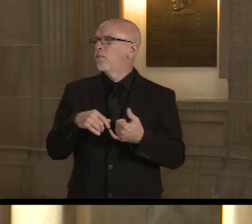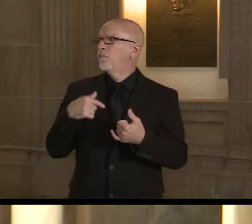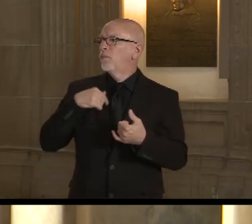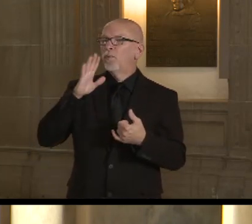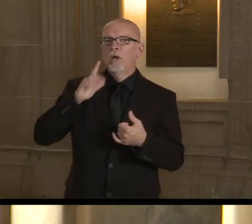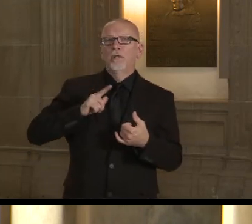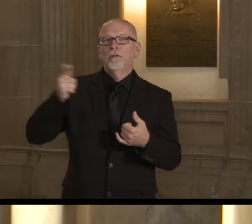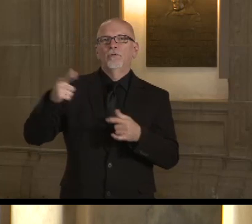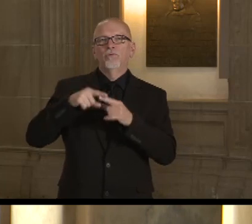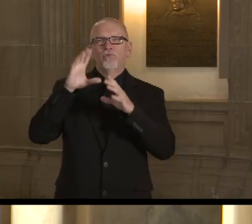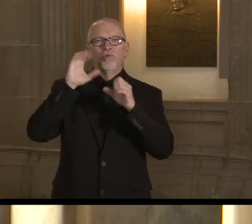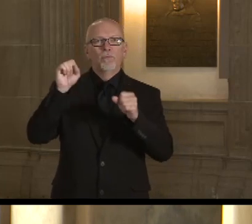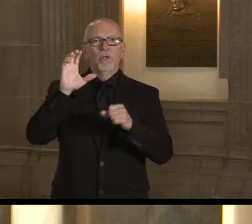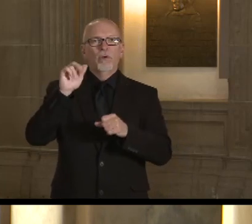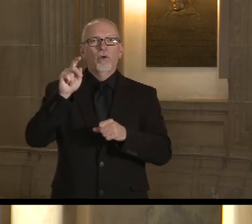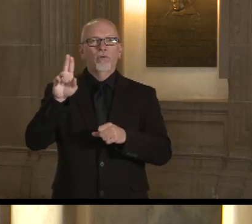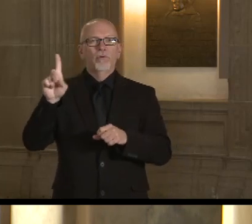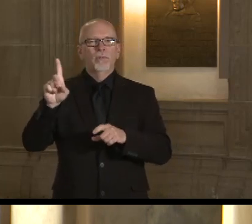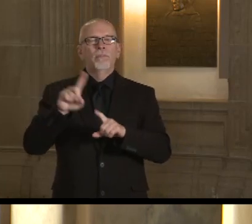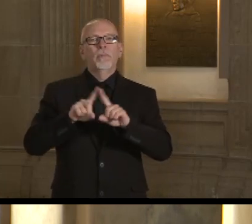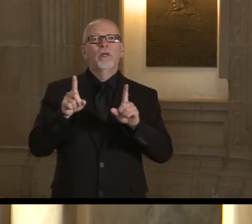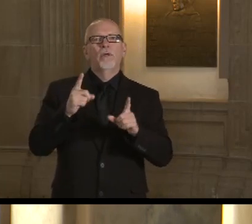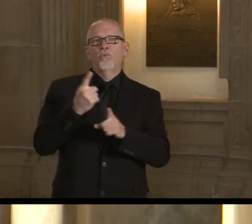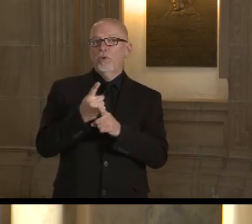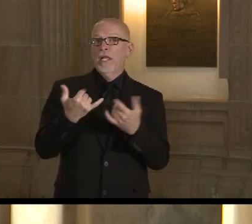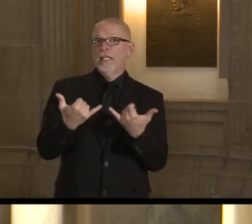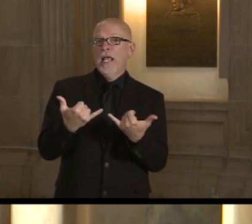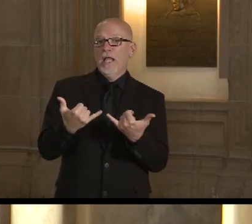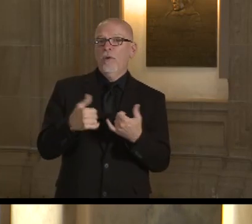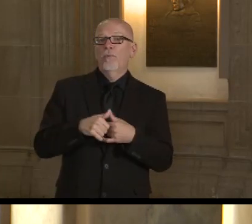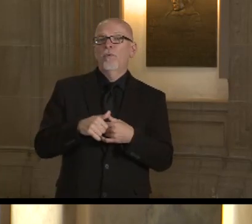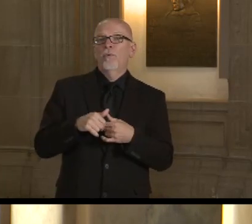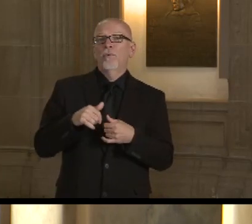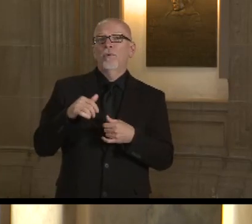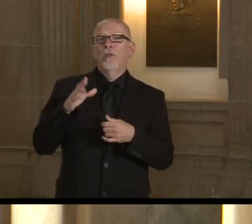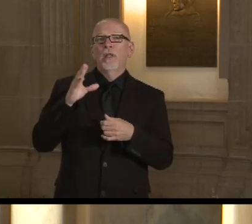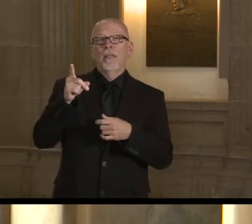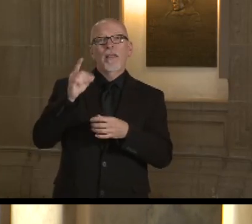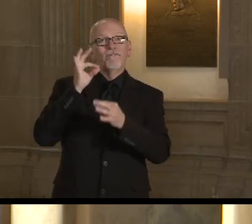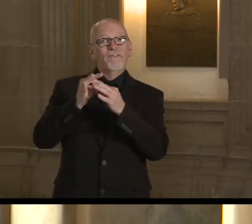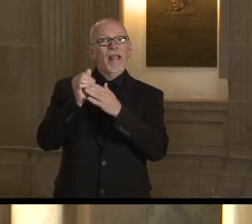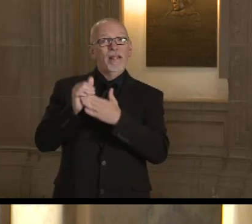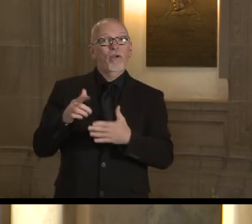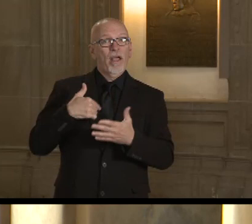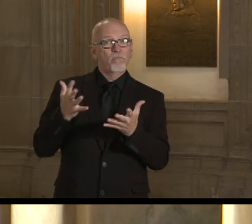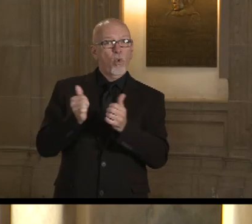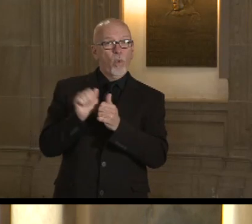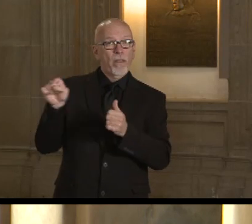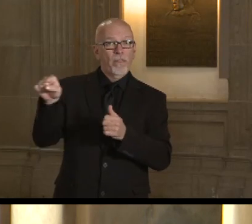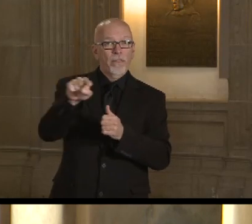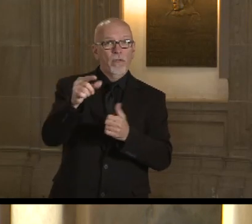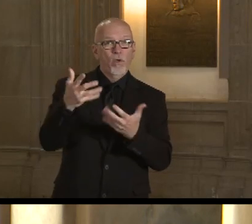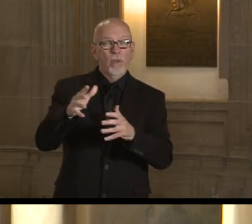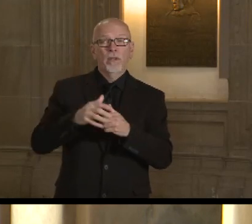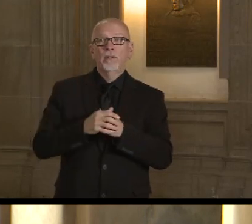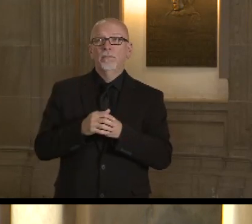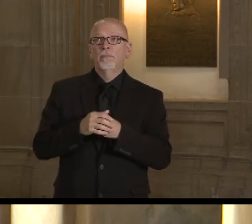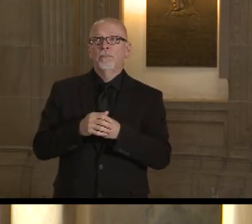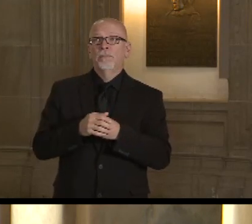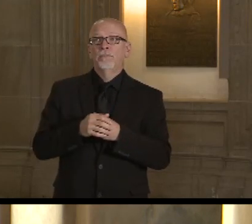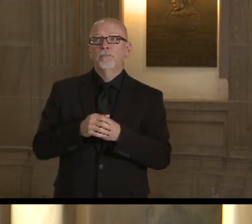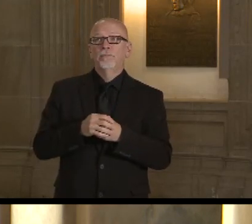pass the podium to the superintendent here in a second, but right now, and the faith leaders that I have spoken with